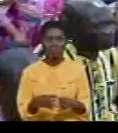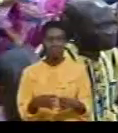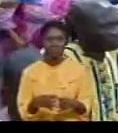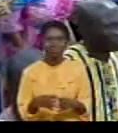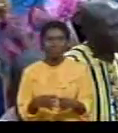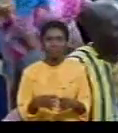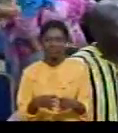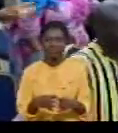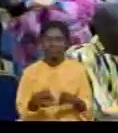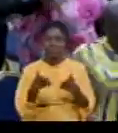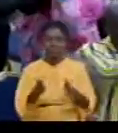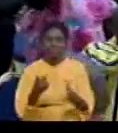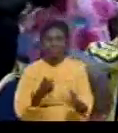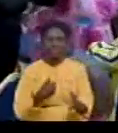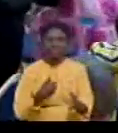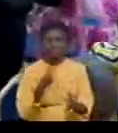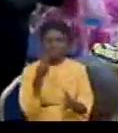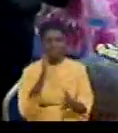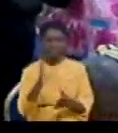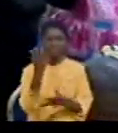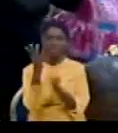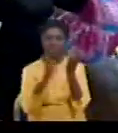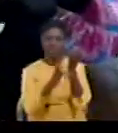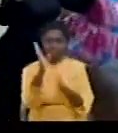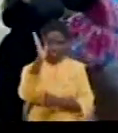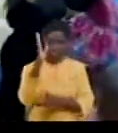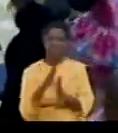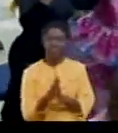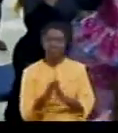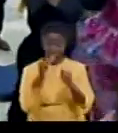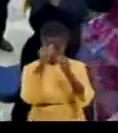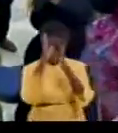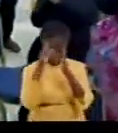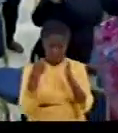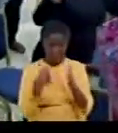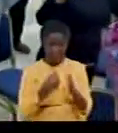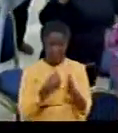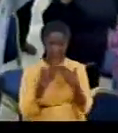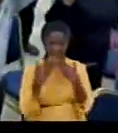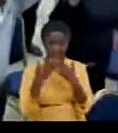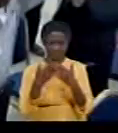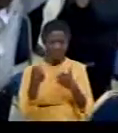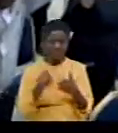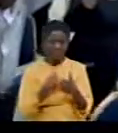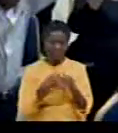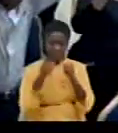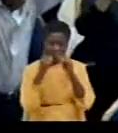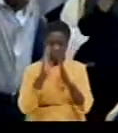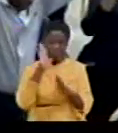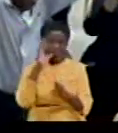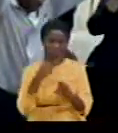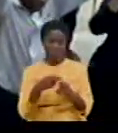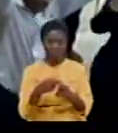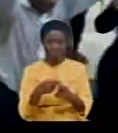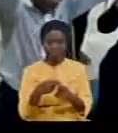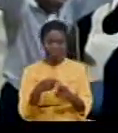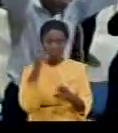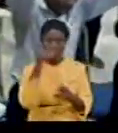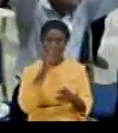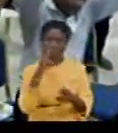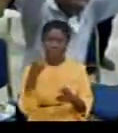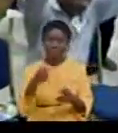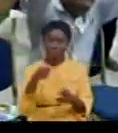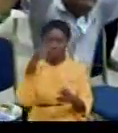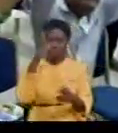Let me see your hand. Father, we thank you. We bless your name. You are the